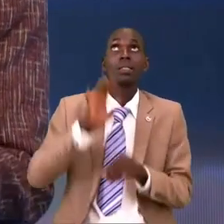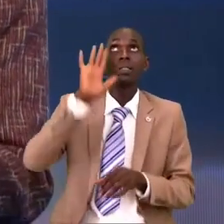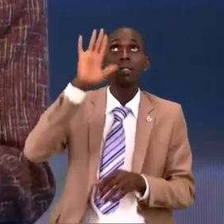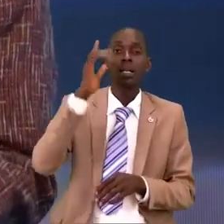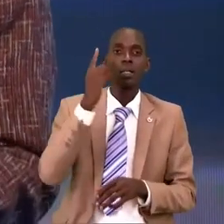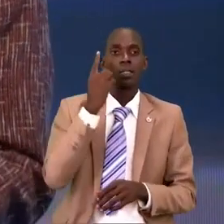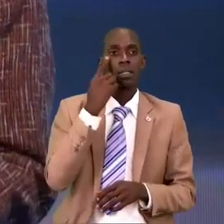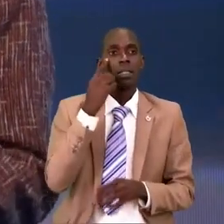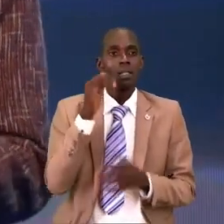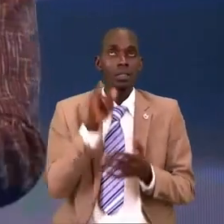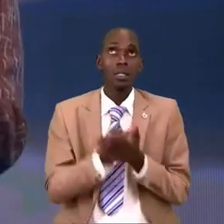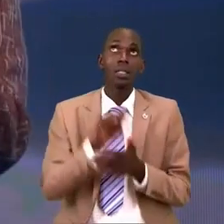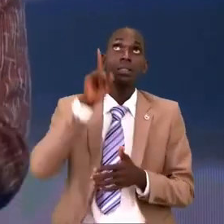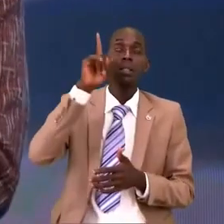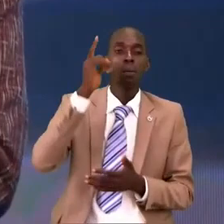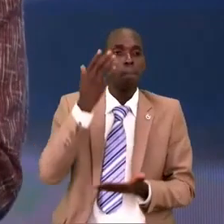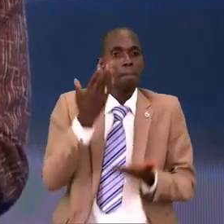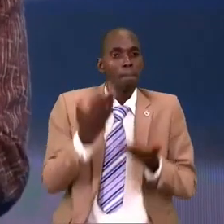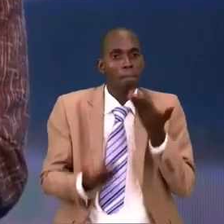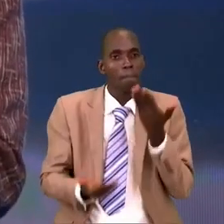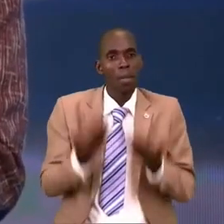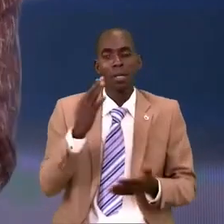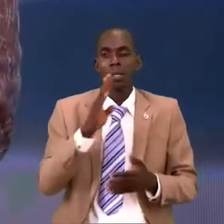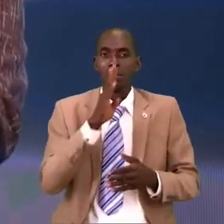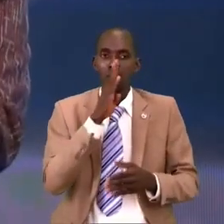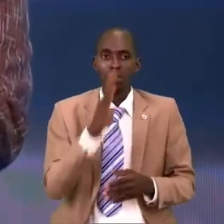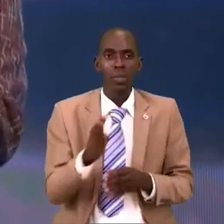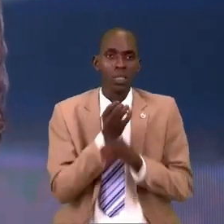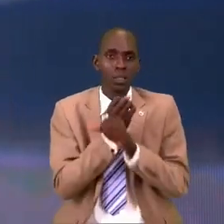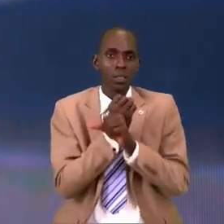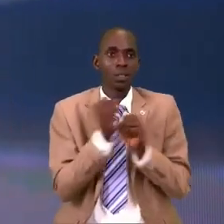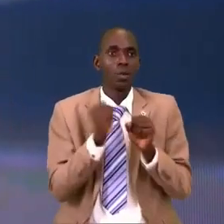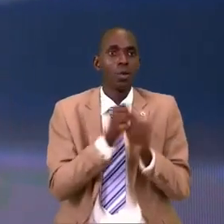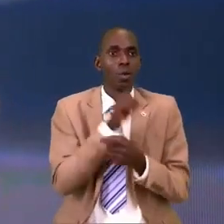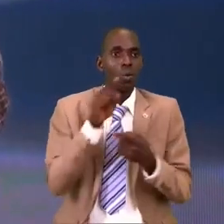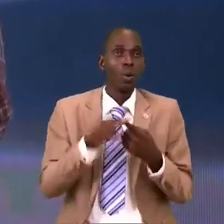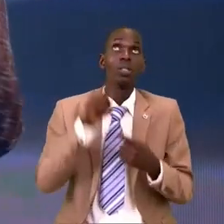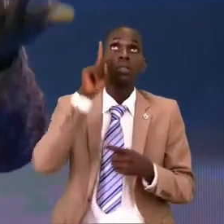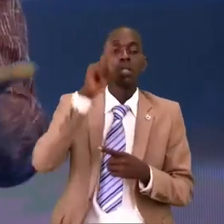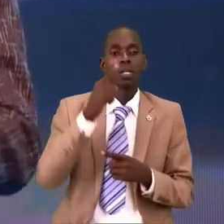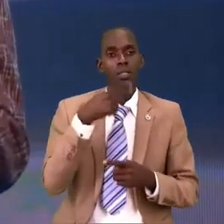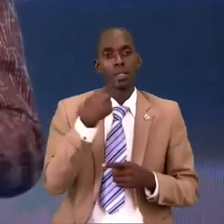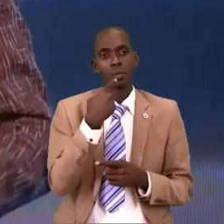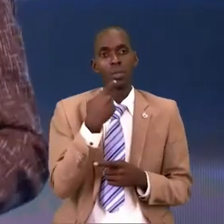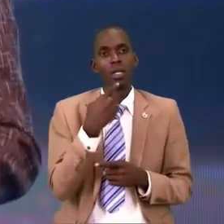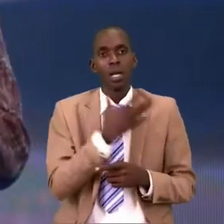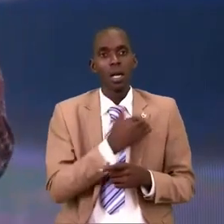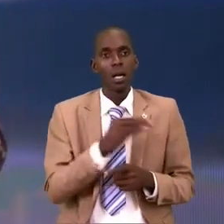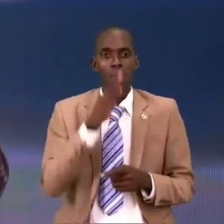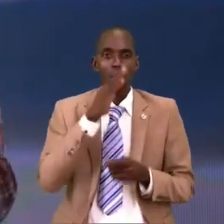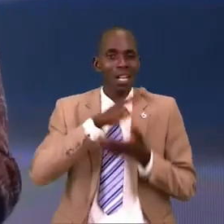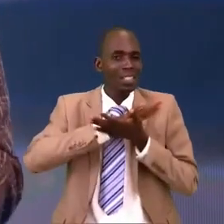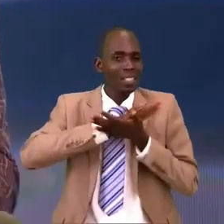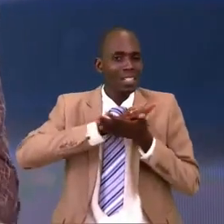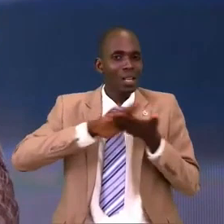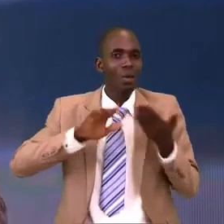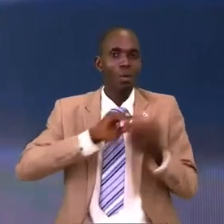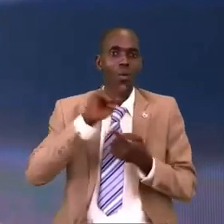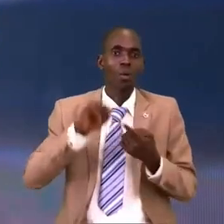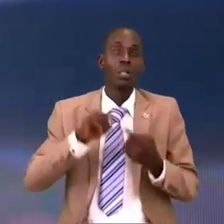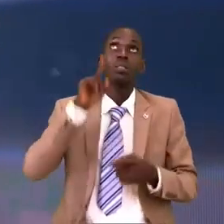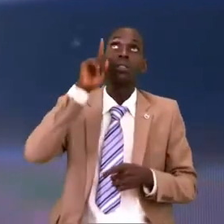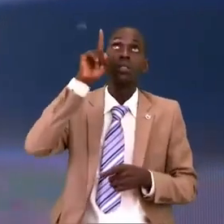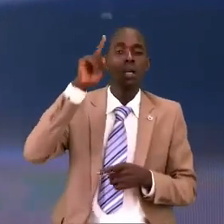and be clear when thou judgest. Then in verse 5, it says, behold, I was